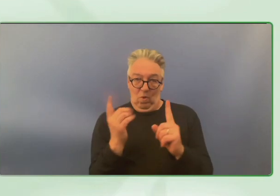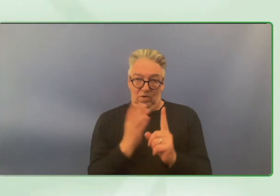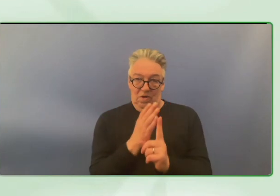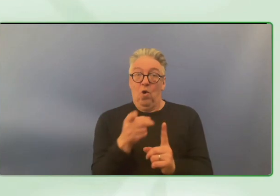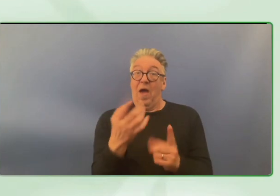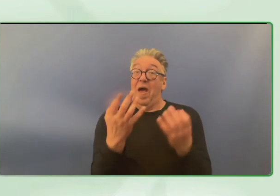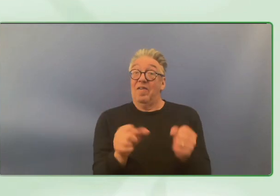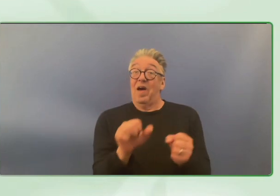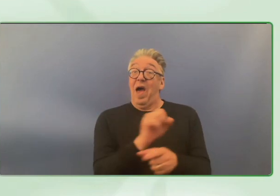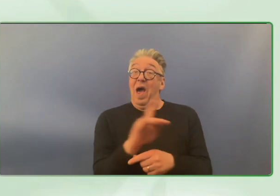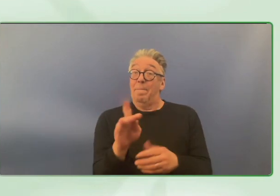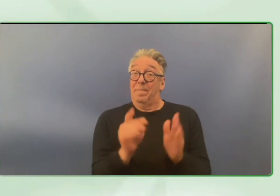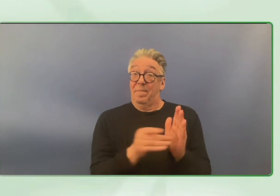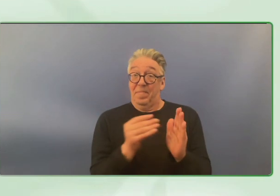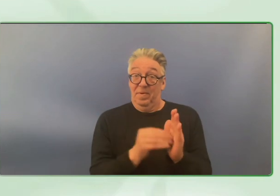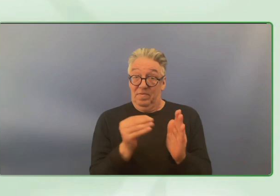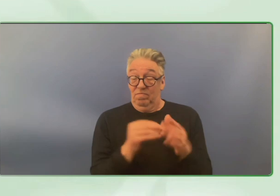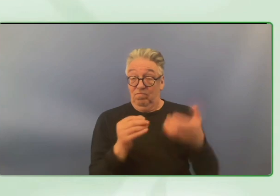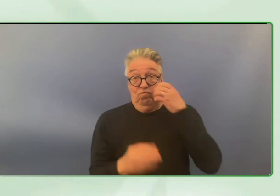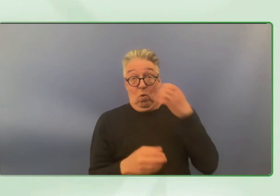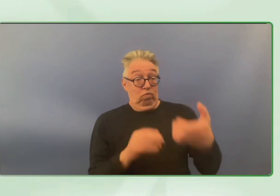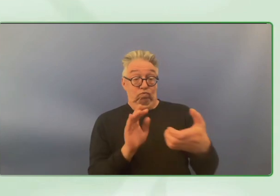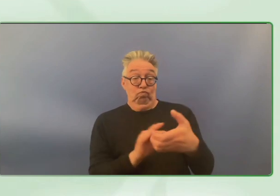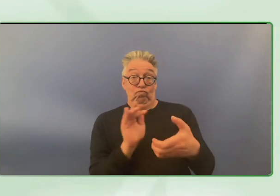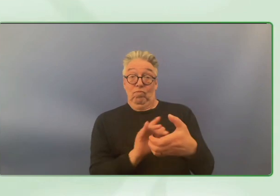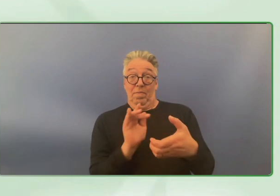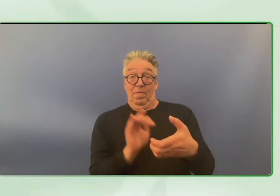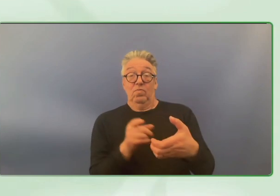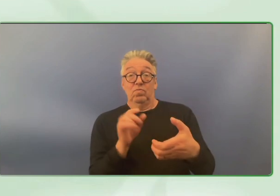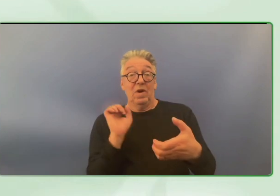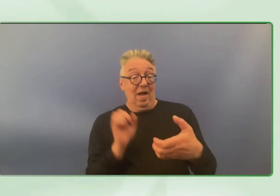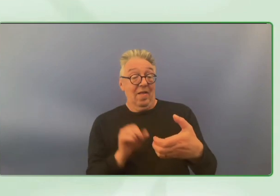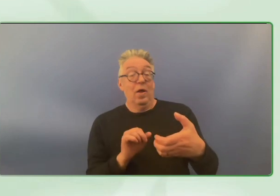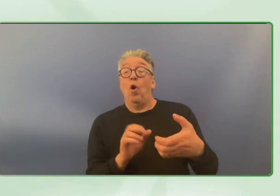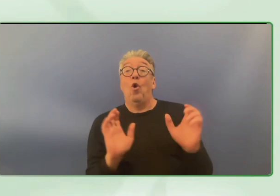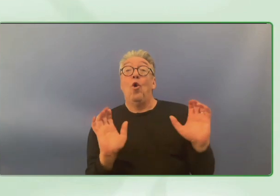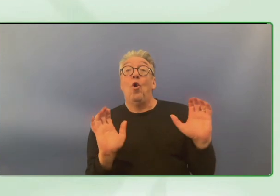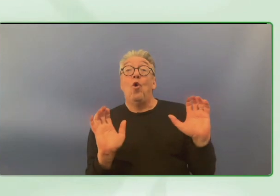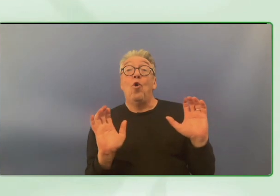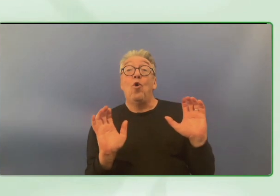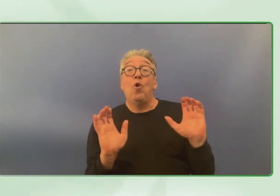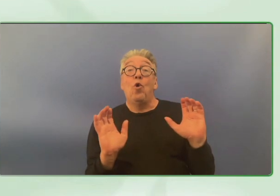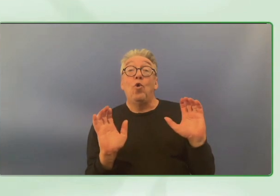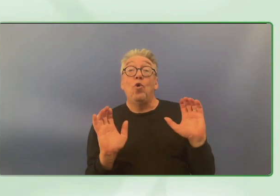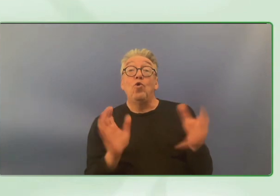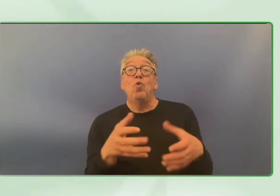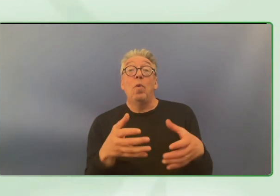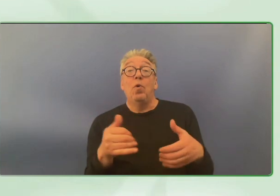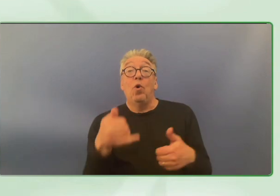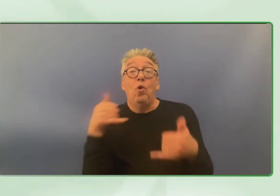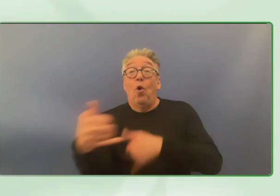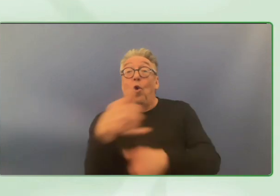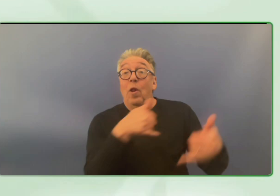application you can use on your phone. And for instance, you can do group calls. in this app. You can have